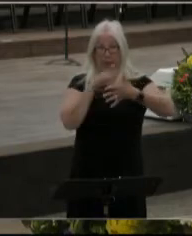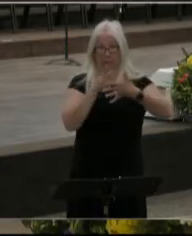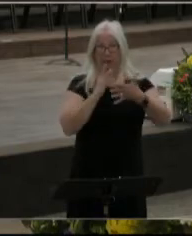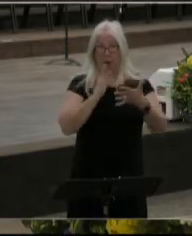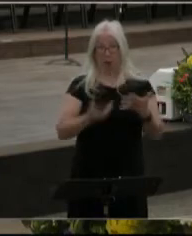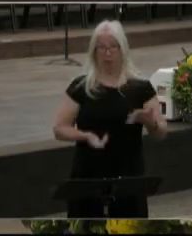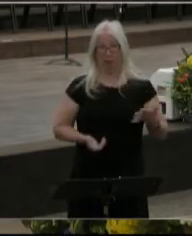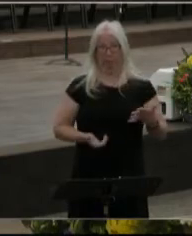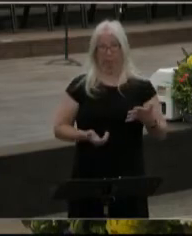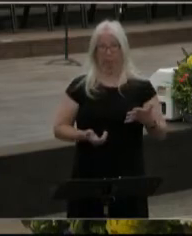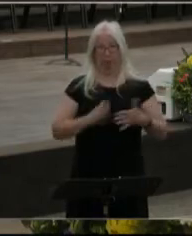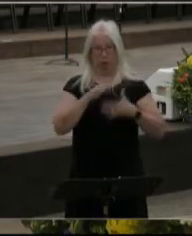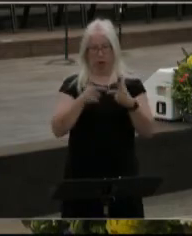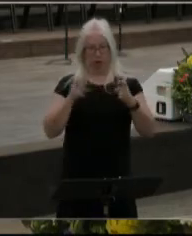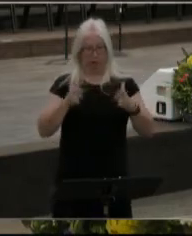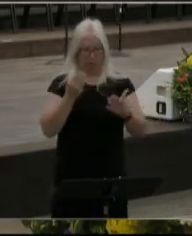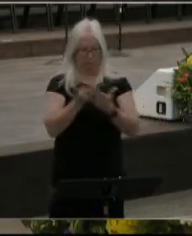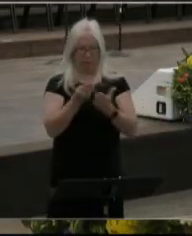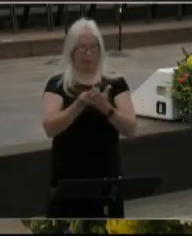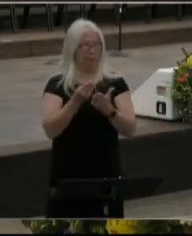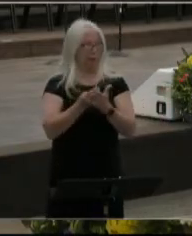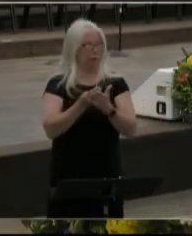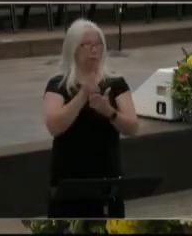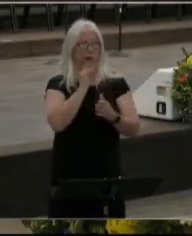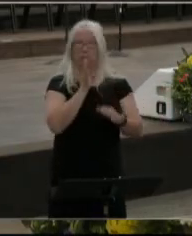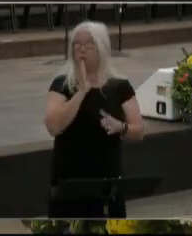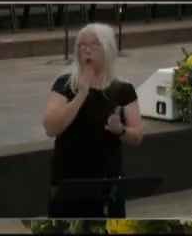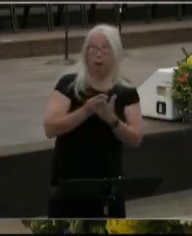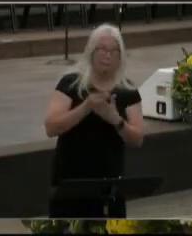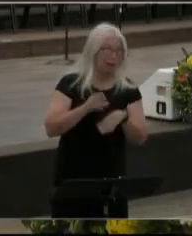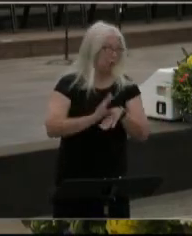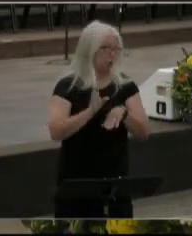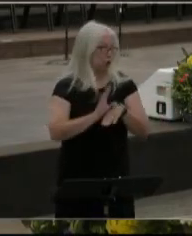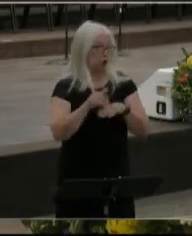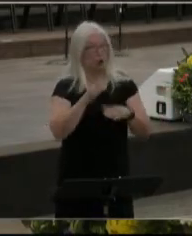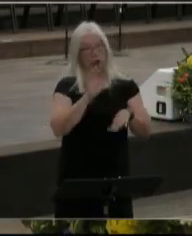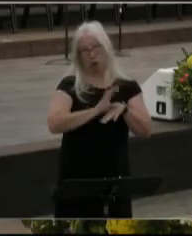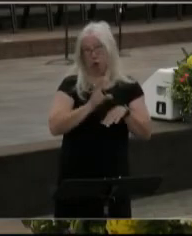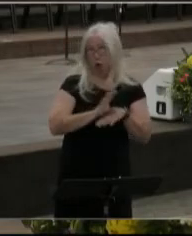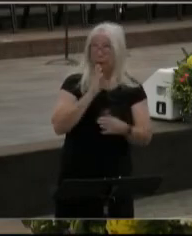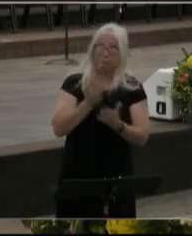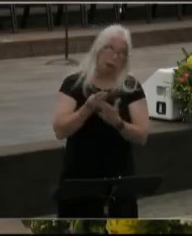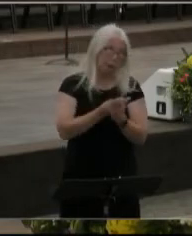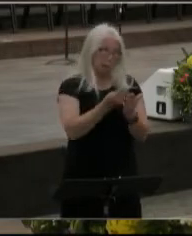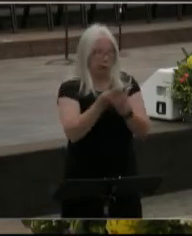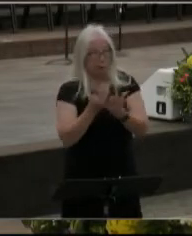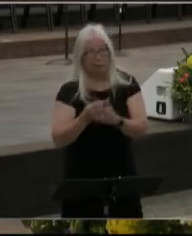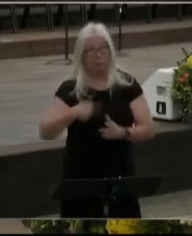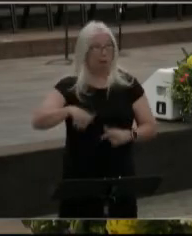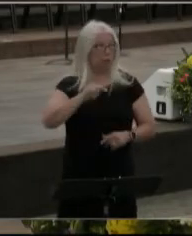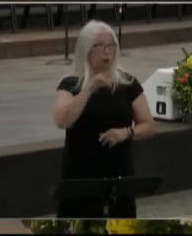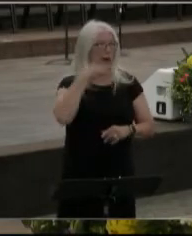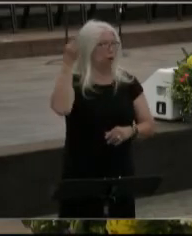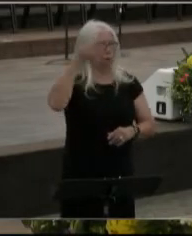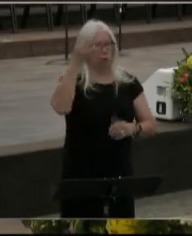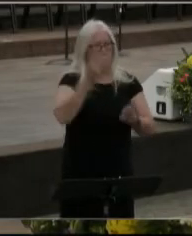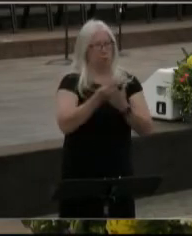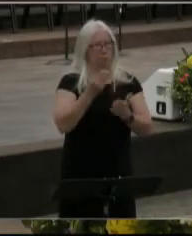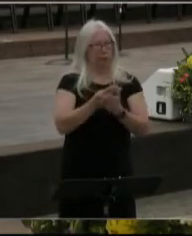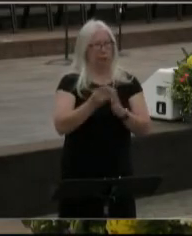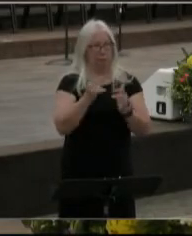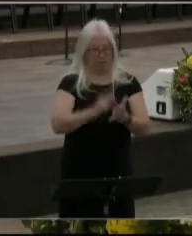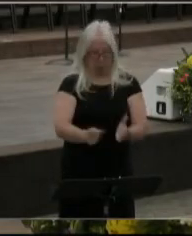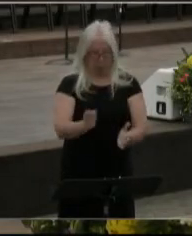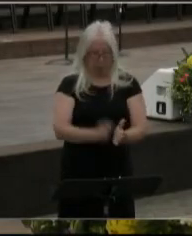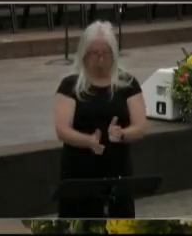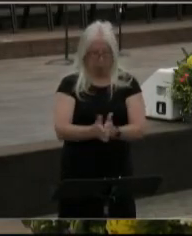are. And so all of a sudden, money, I mean, we're not supposed to talk about money in church, and all churches talk about is money. If you've been around Newton, I don't preach on money. I preach book by